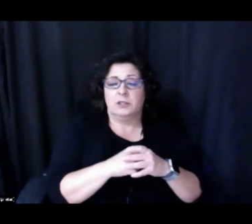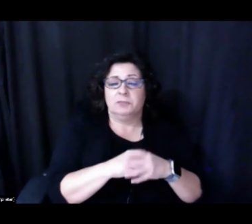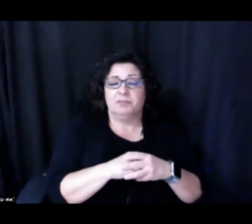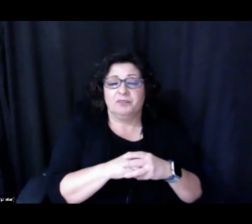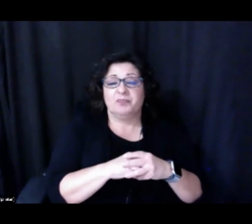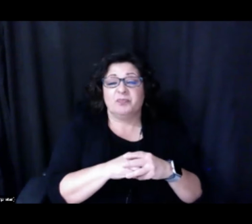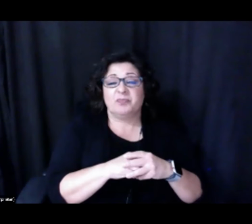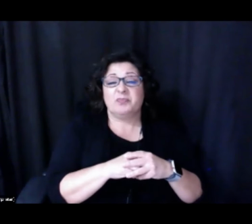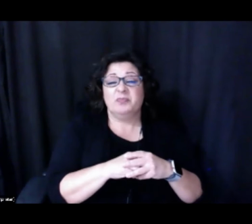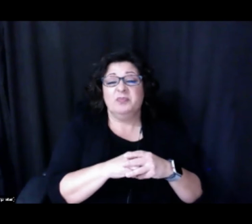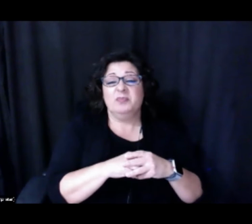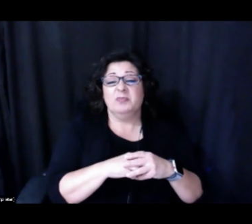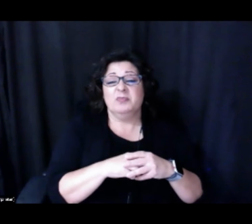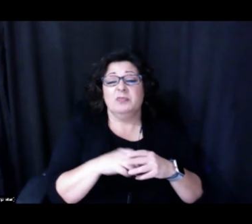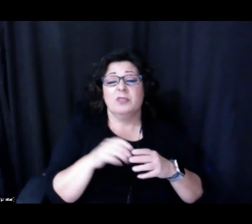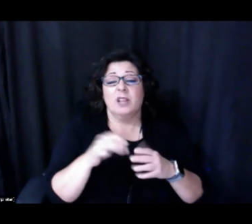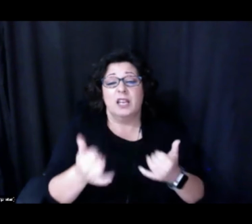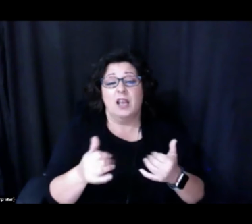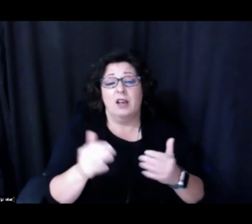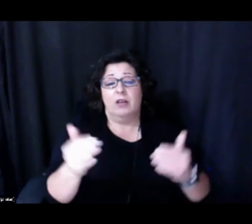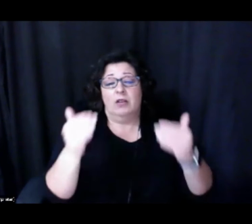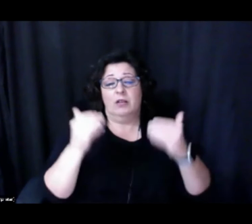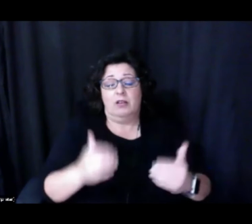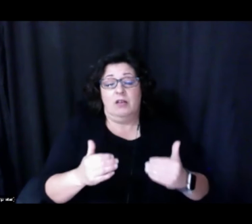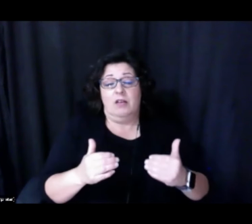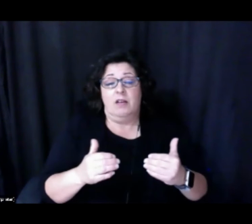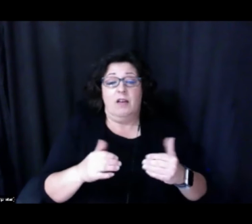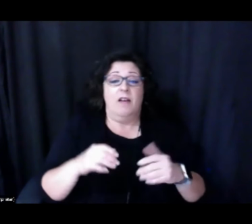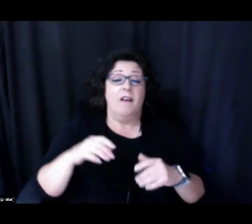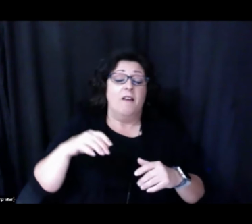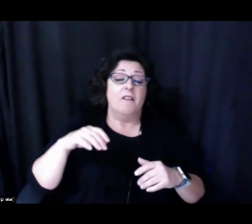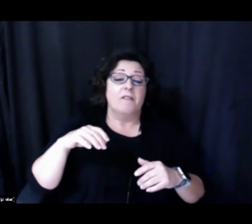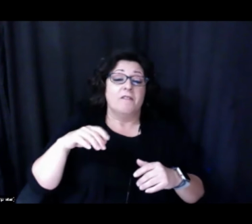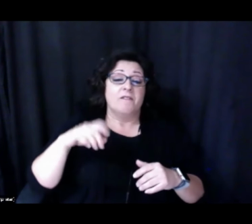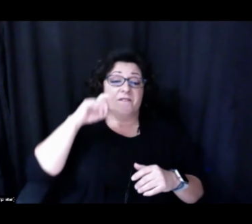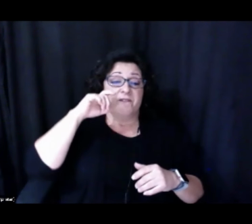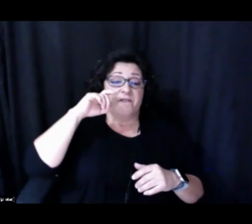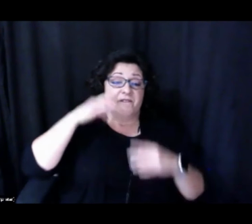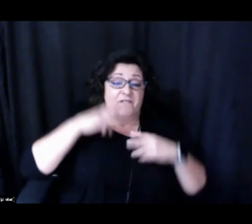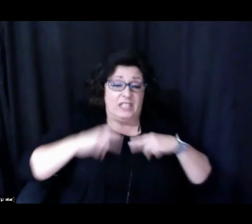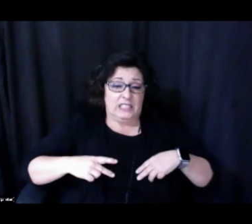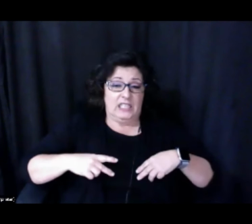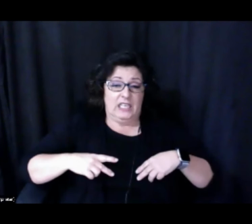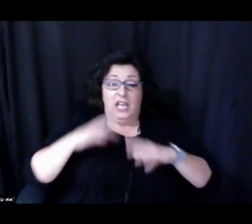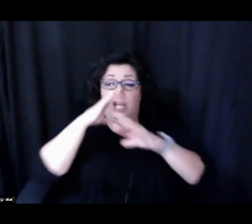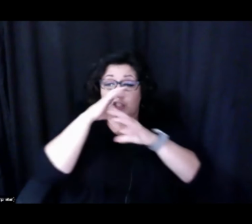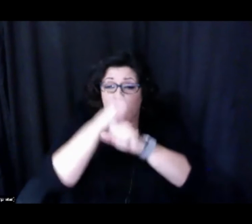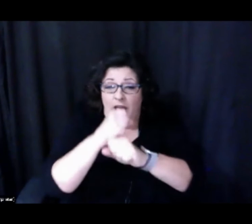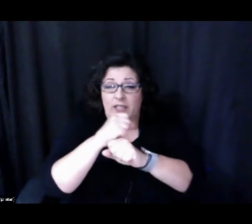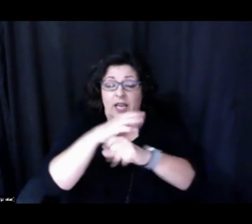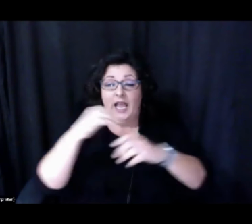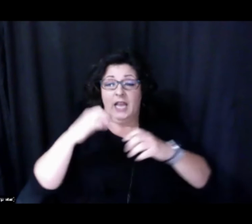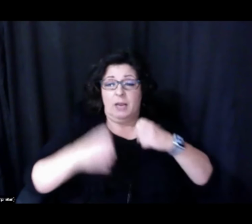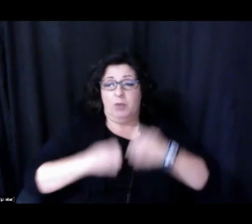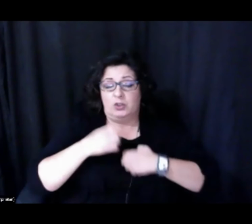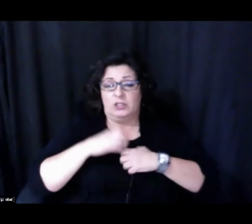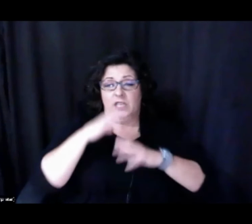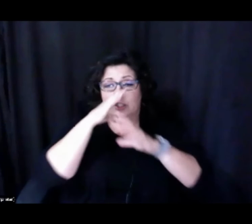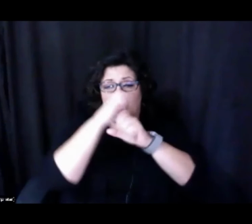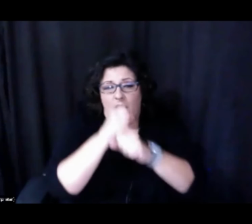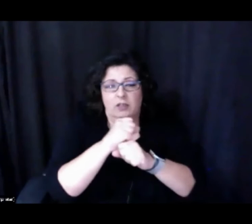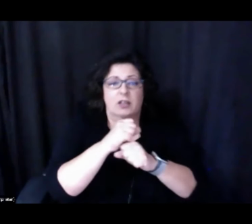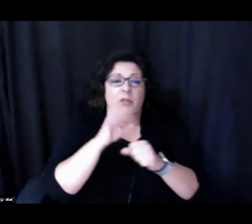Okay, so now we're going to move on to the physically attracted to and emotionally attracted to. So that is sexual and